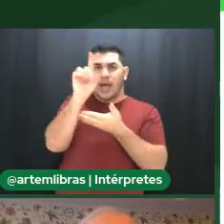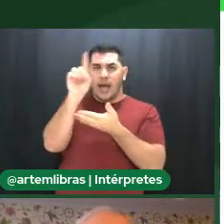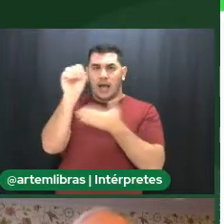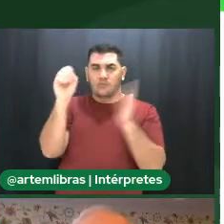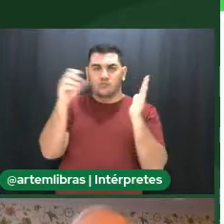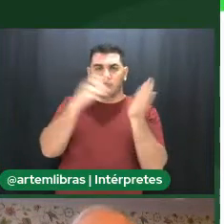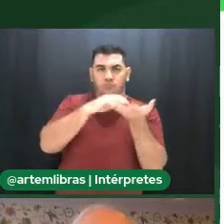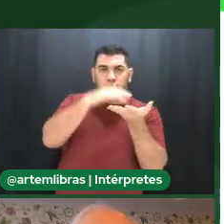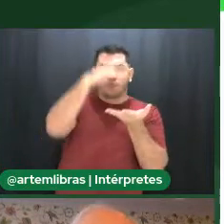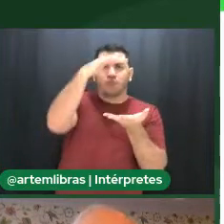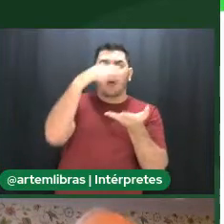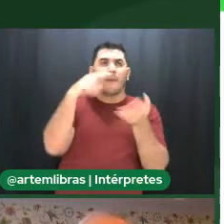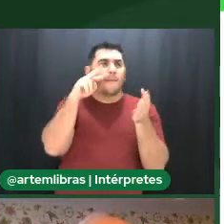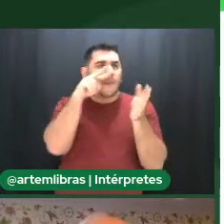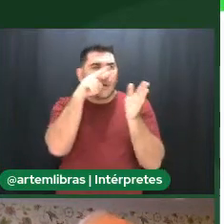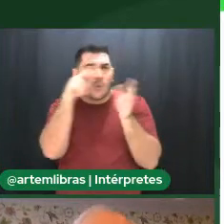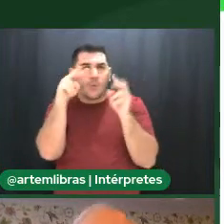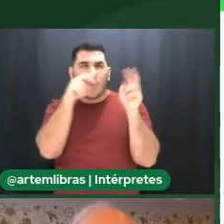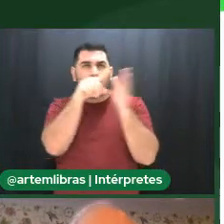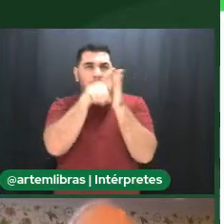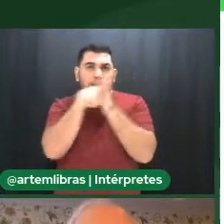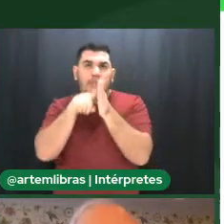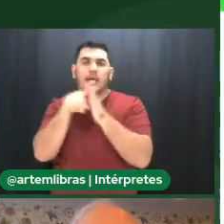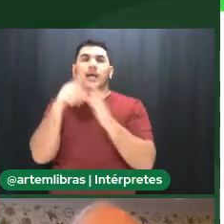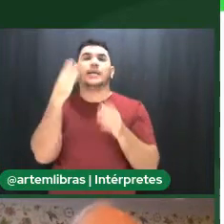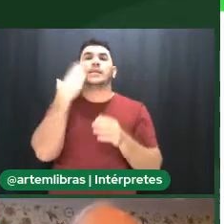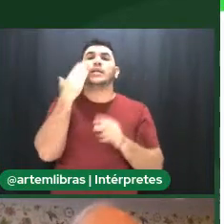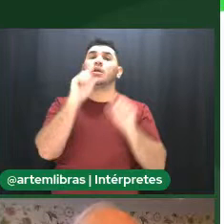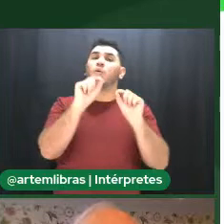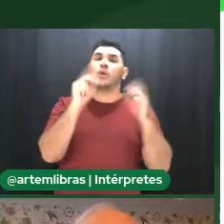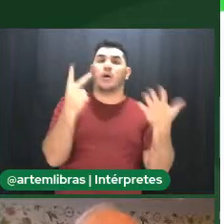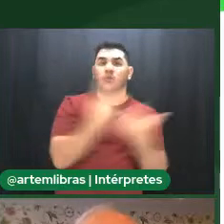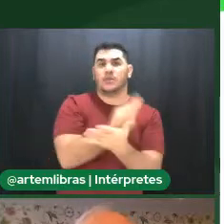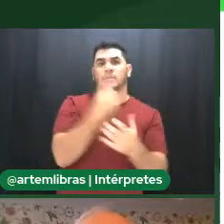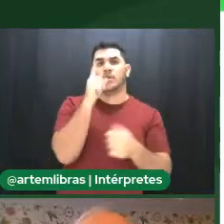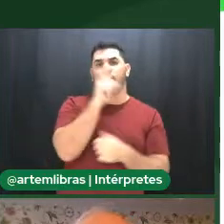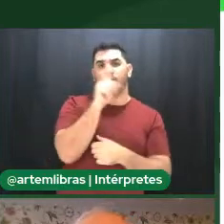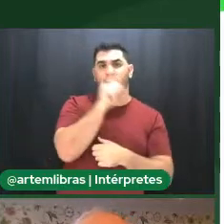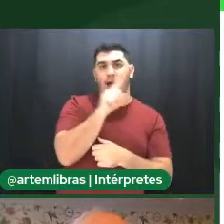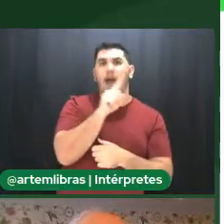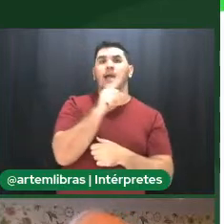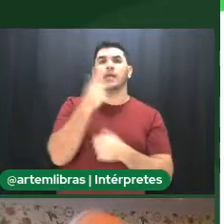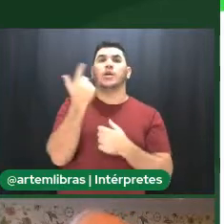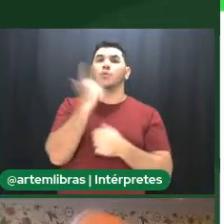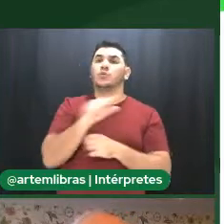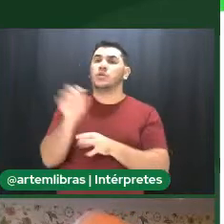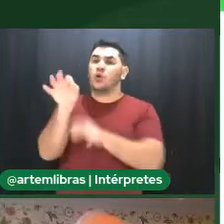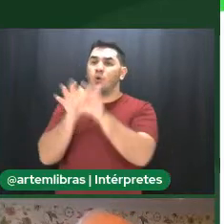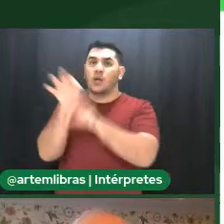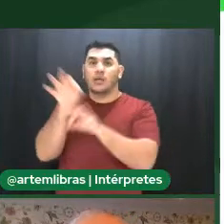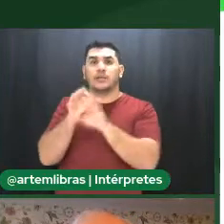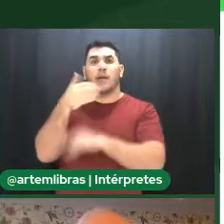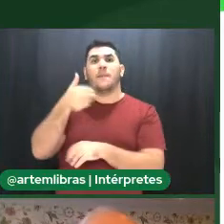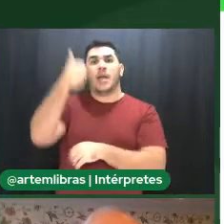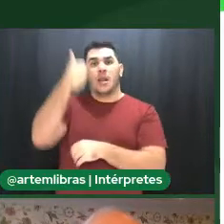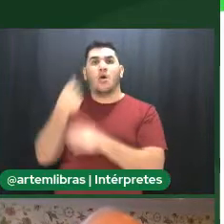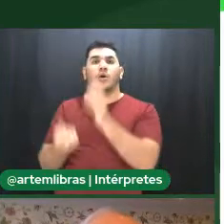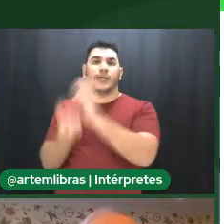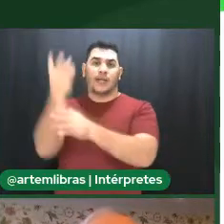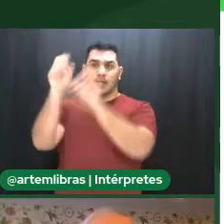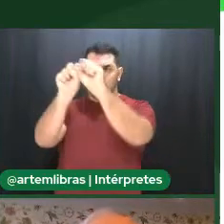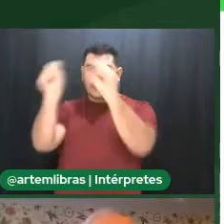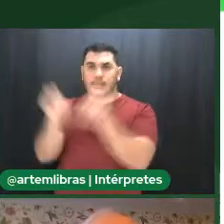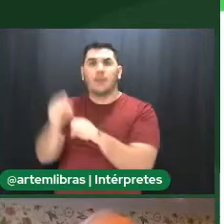then what should be done to prevent that from happening again. Question is, how do we make